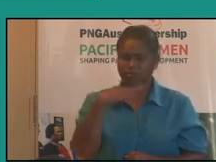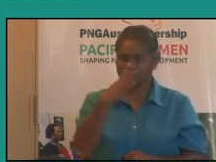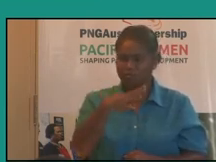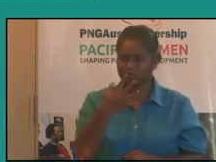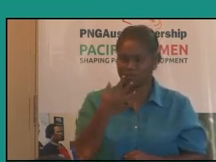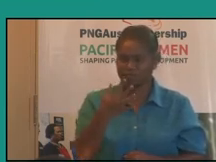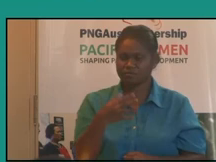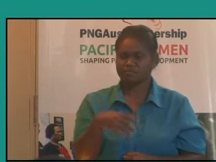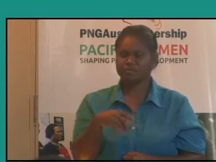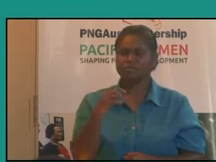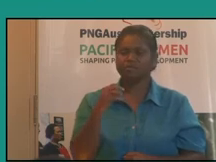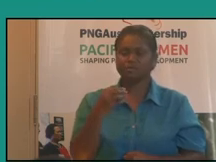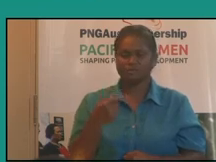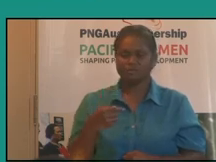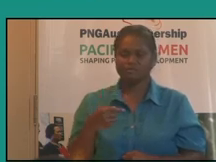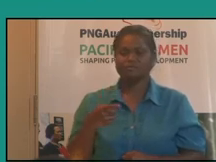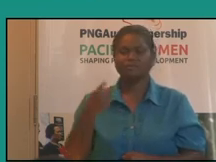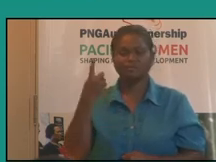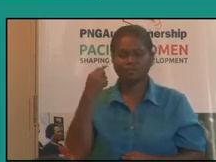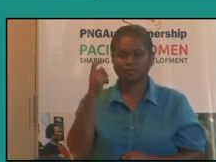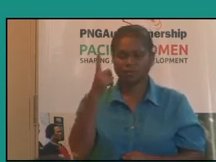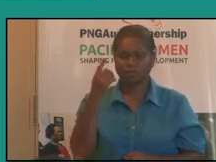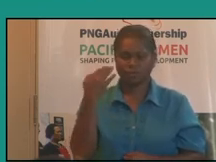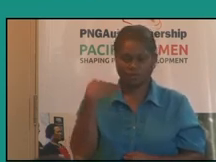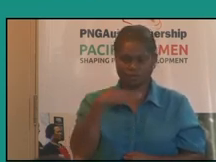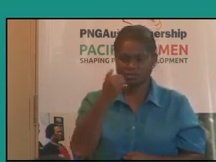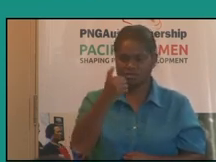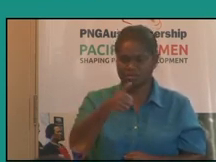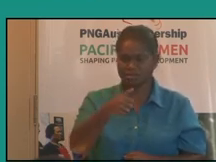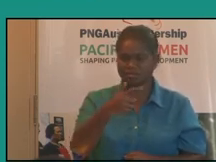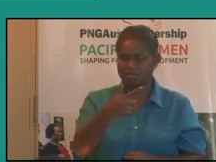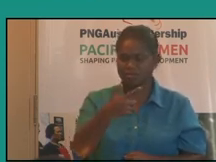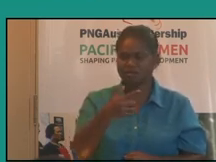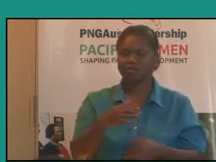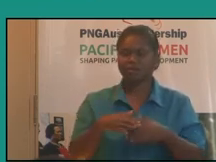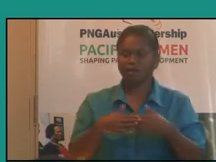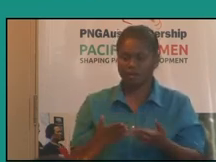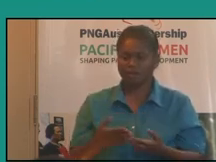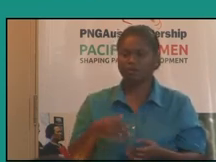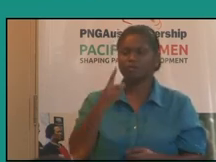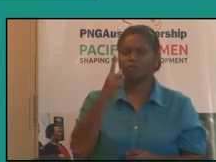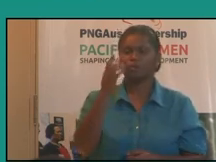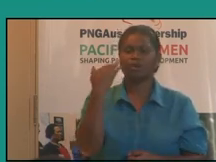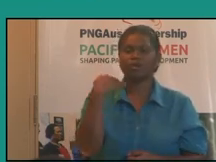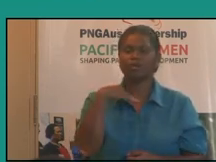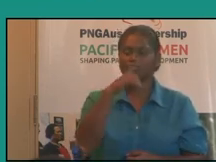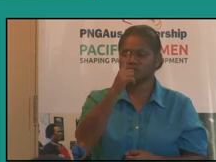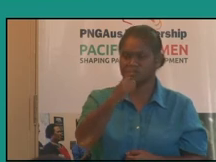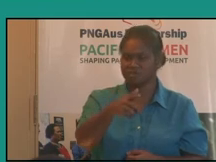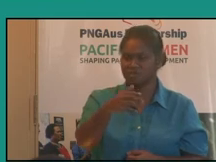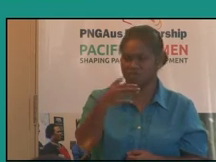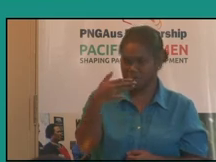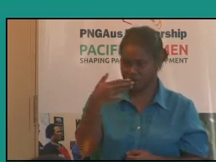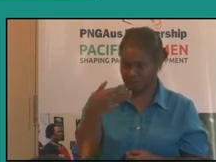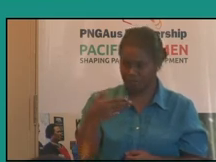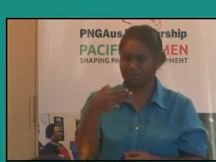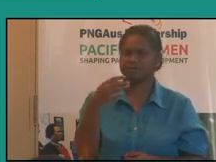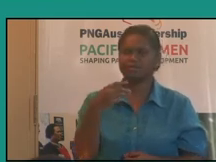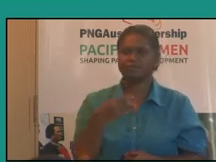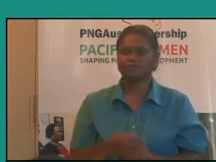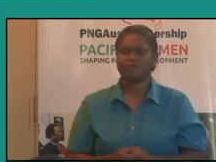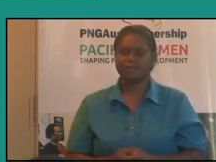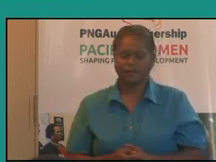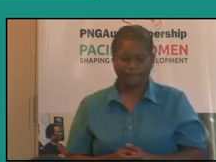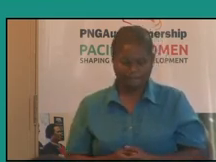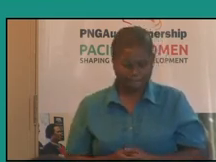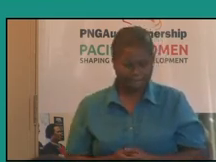167 officially. But then when we cleaned up the records, it was up to 179. So a lot of these big jumps in the number has been because there were a